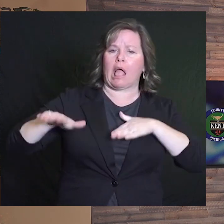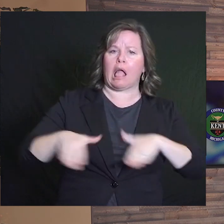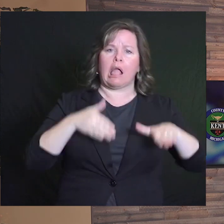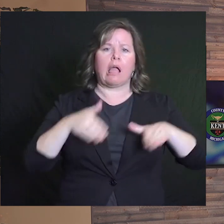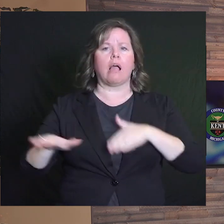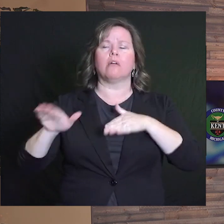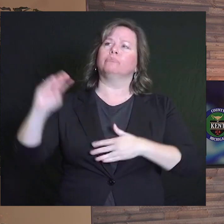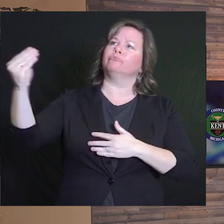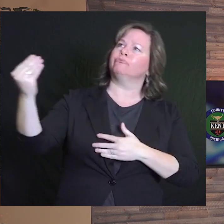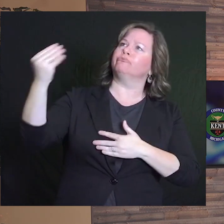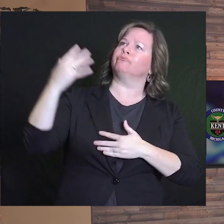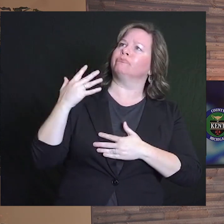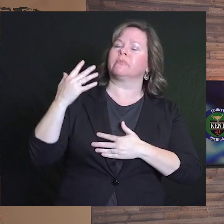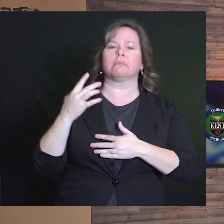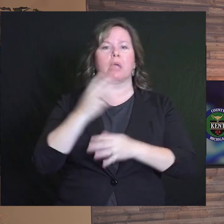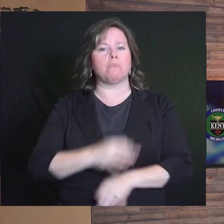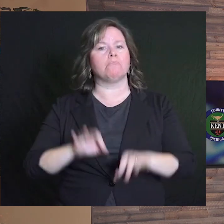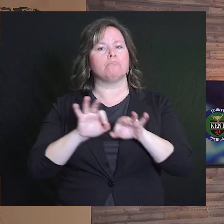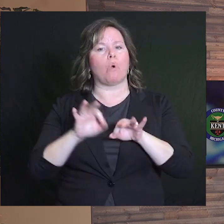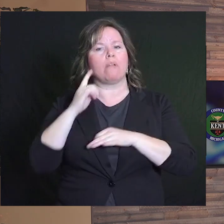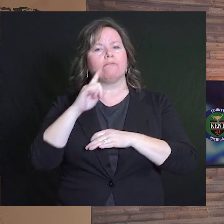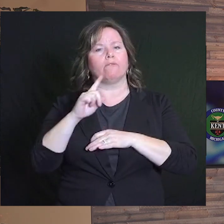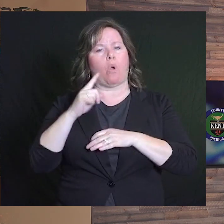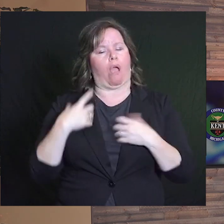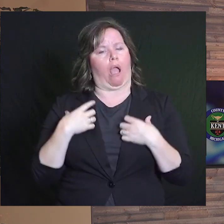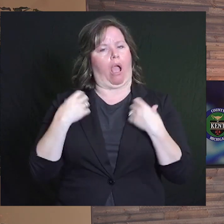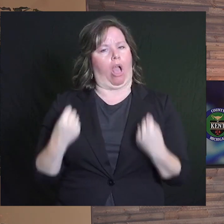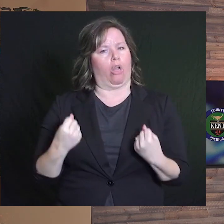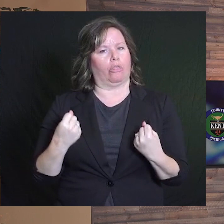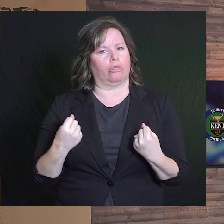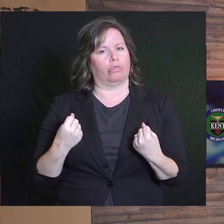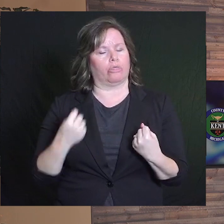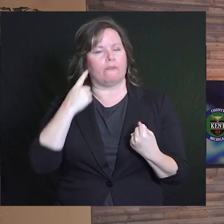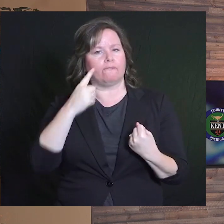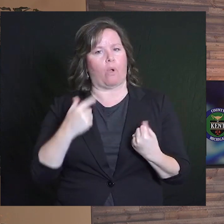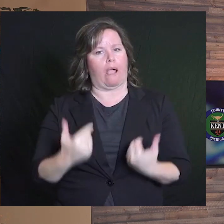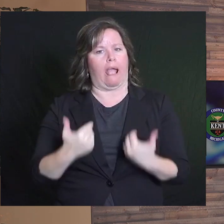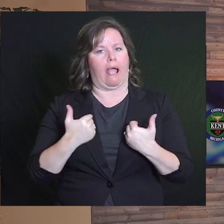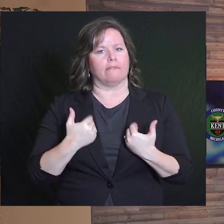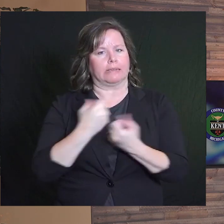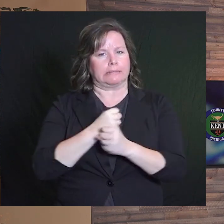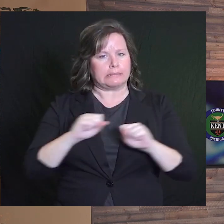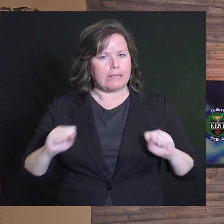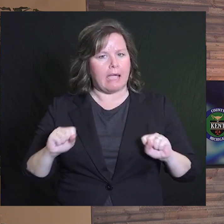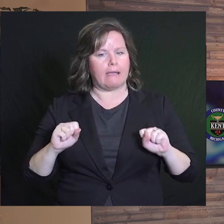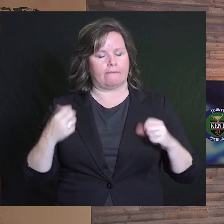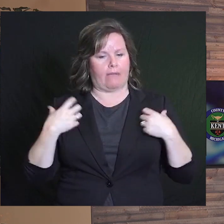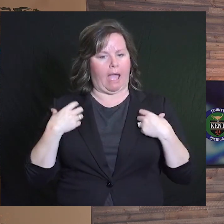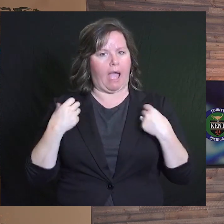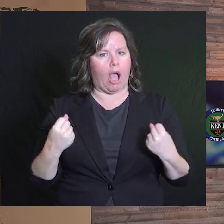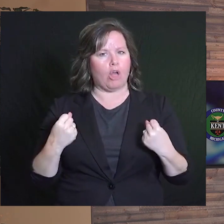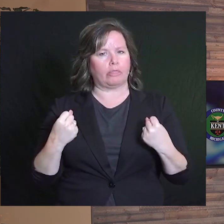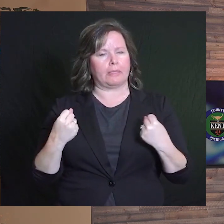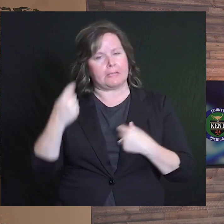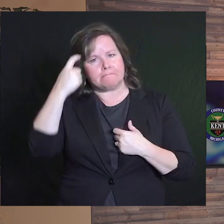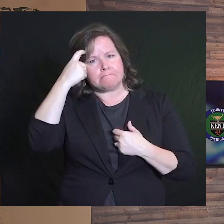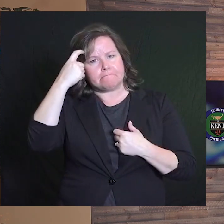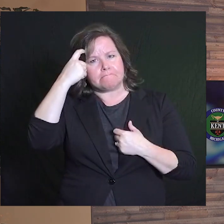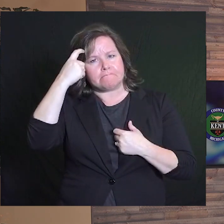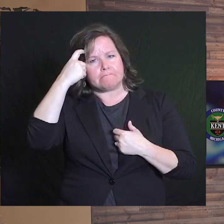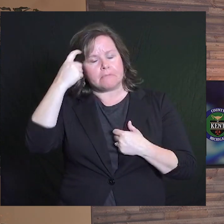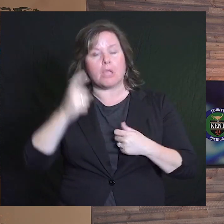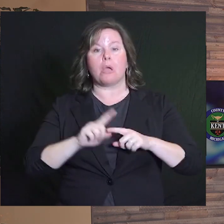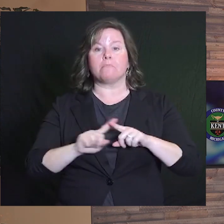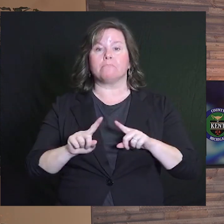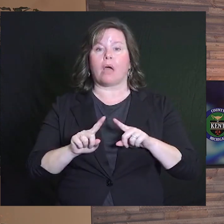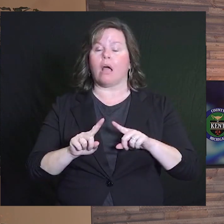that's important for staying healthy. We know that's important for maintaining a safe, healthy state of mind. But we want to